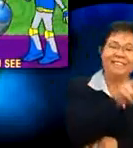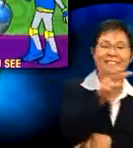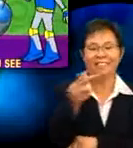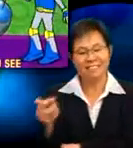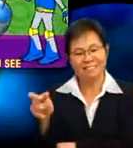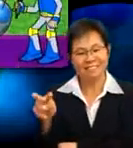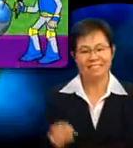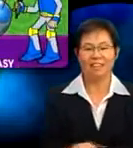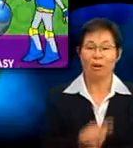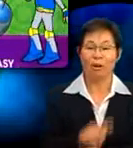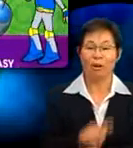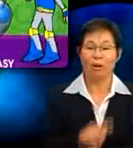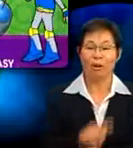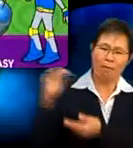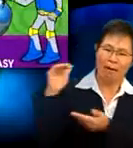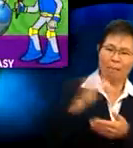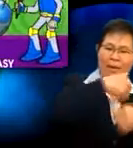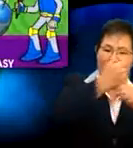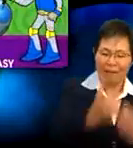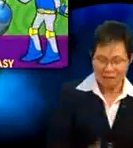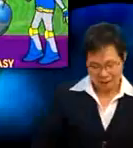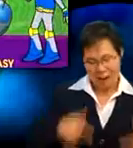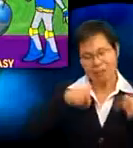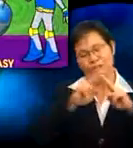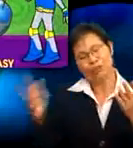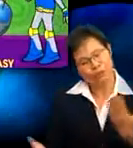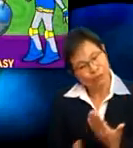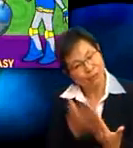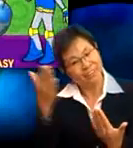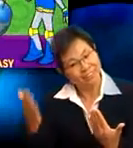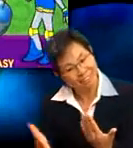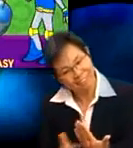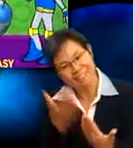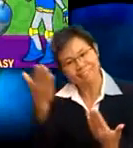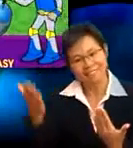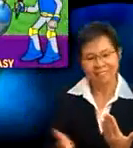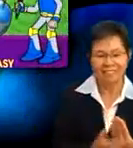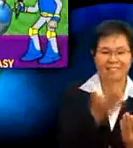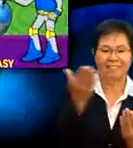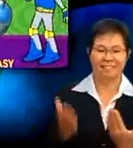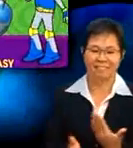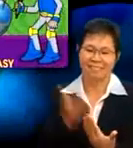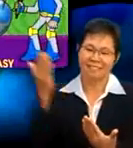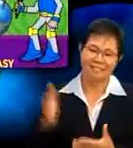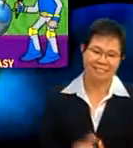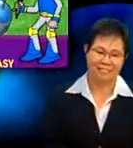Everywhere you see, your power supply makes life so easy.